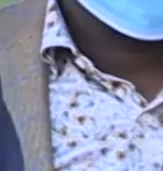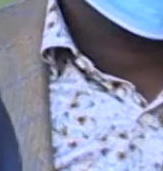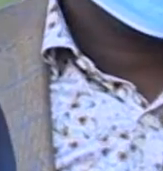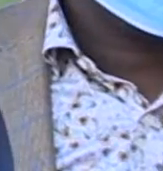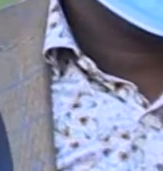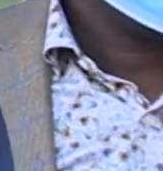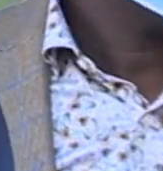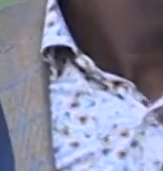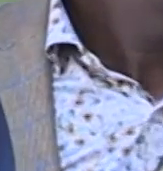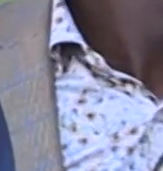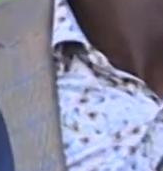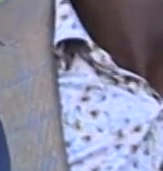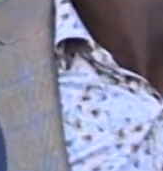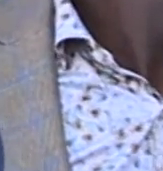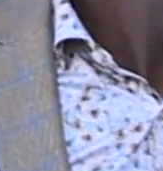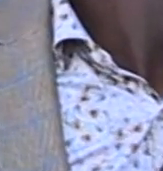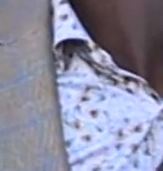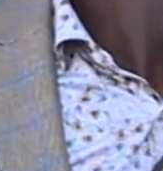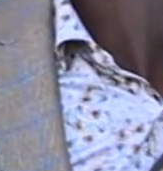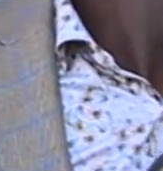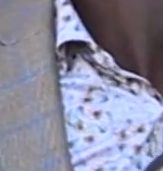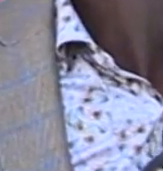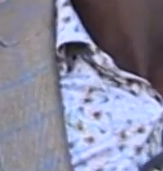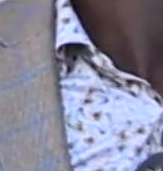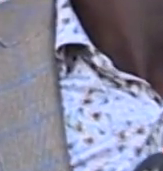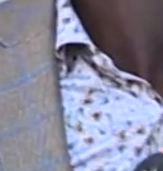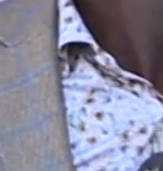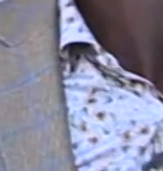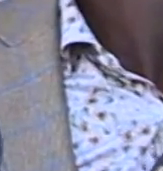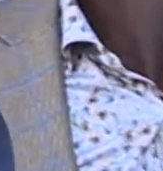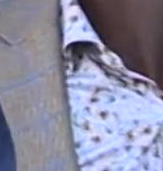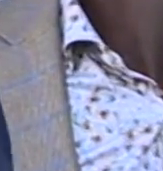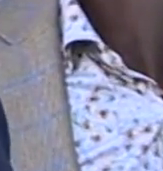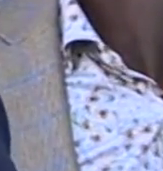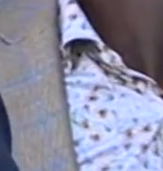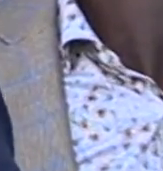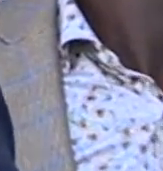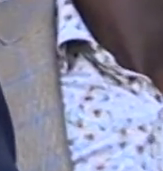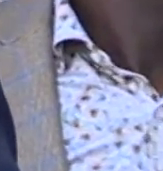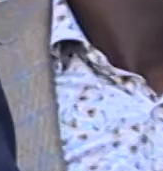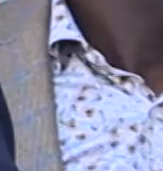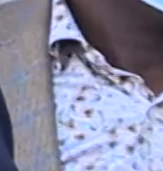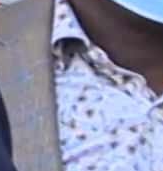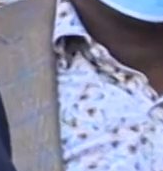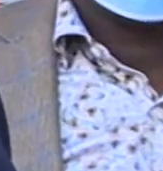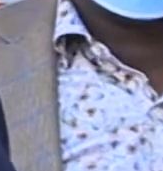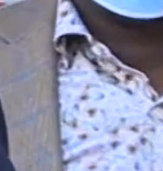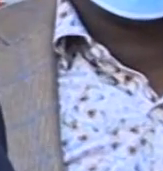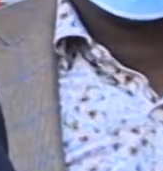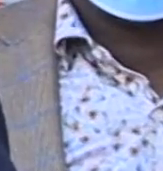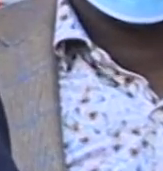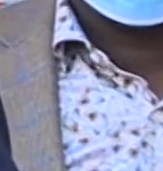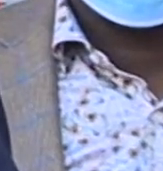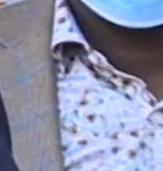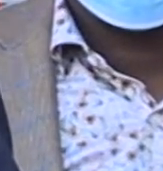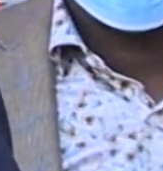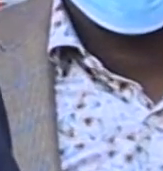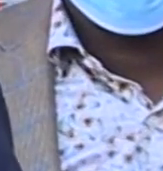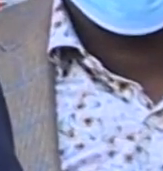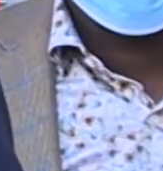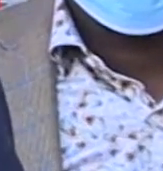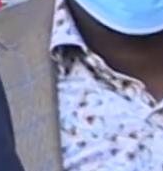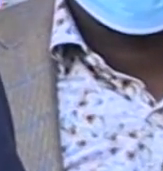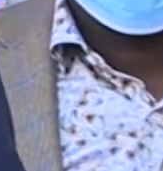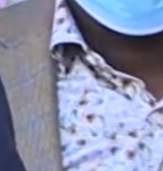to really congratulate you. I personally would want to thank you for the support that you have continued to accord Kiambu